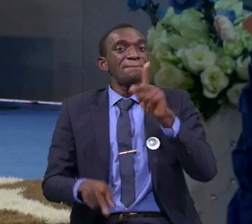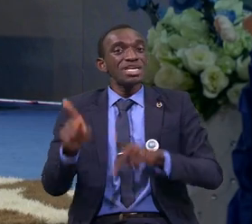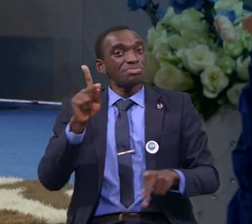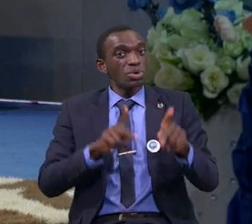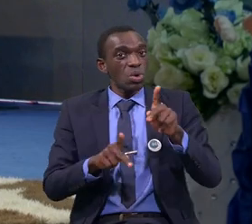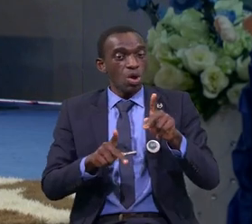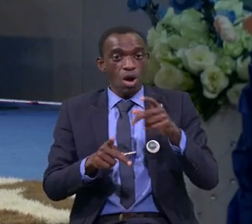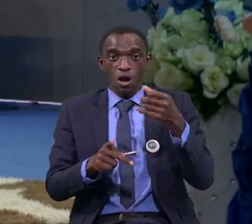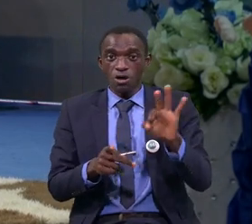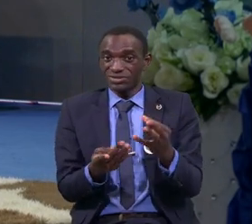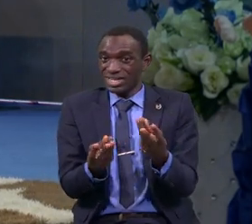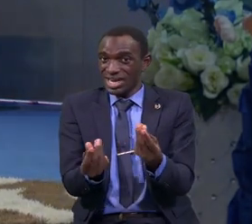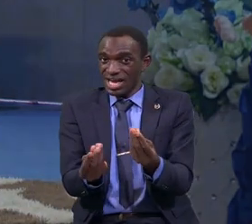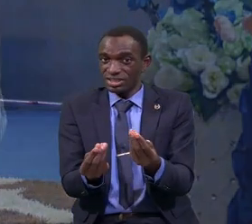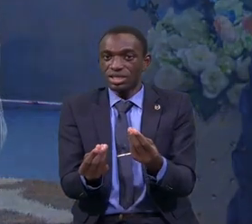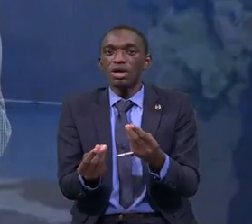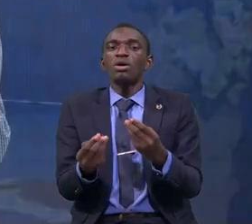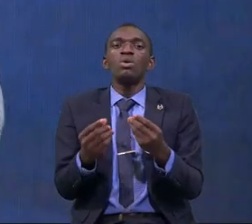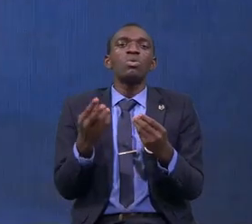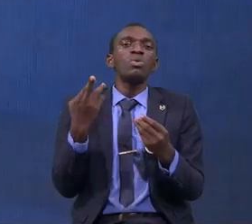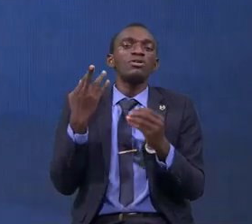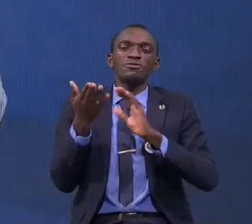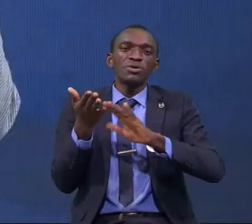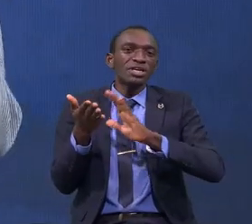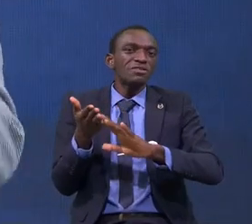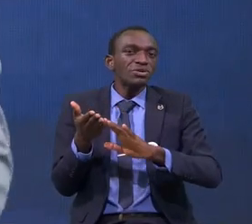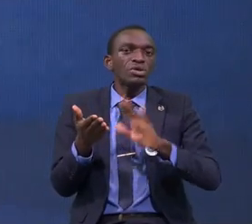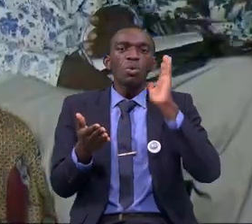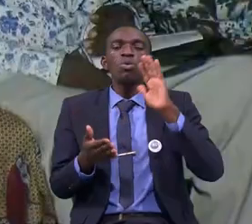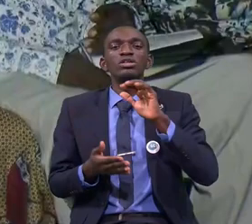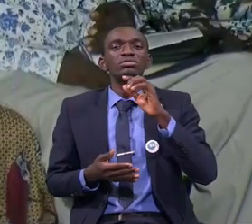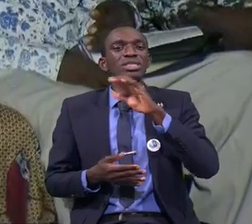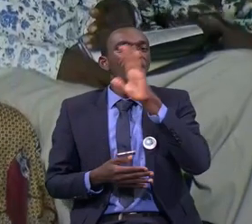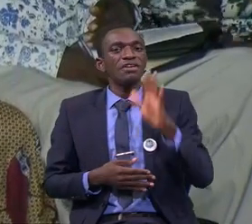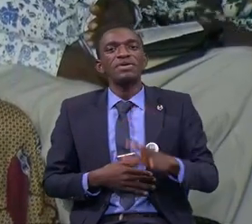the land who are forgiven shall not say, I am sick.